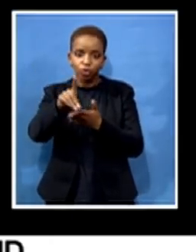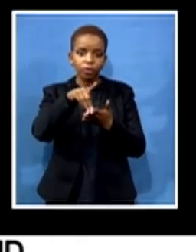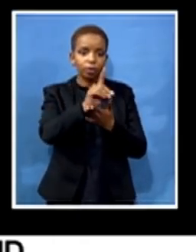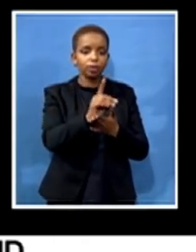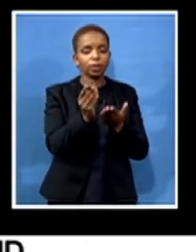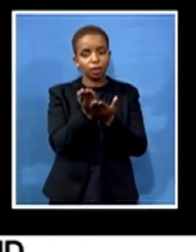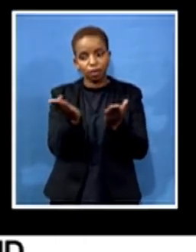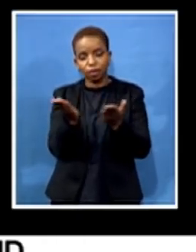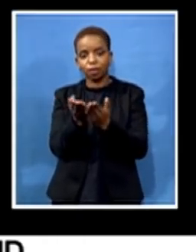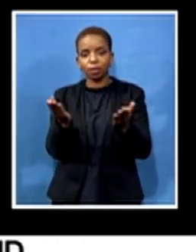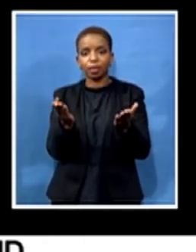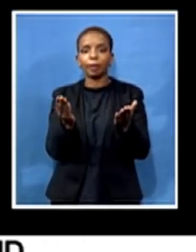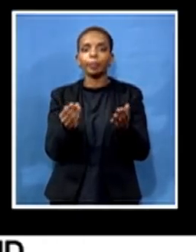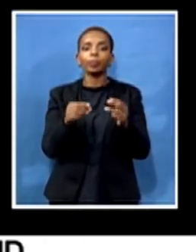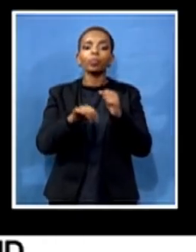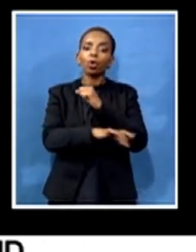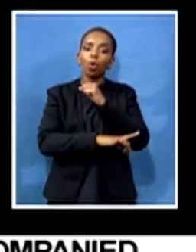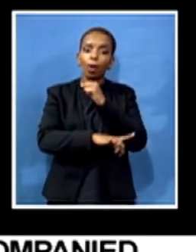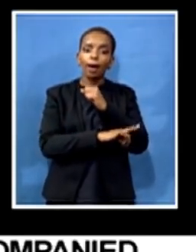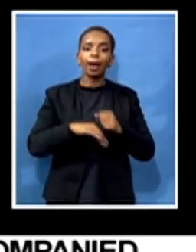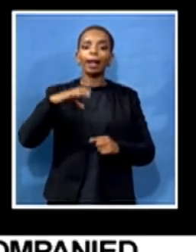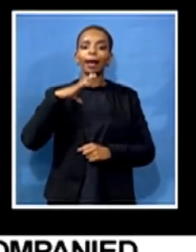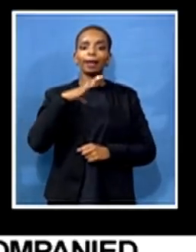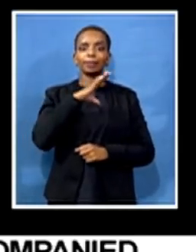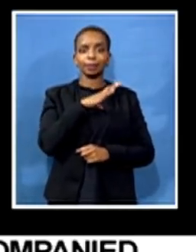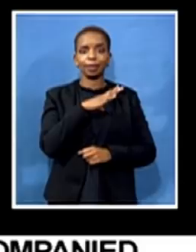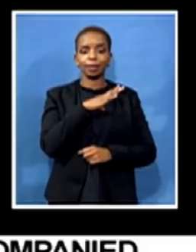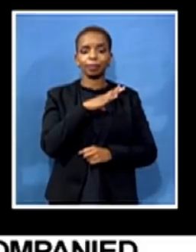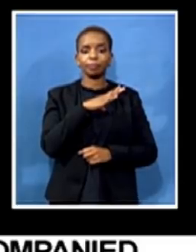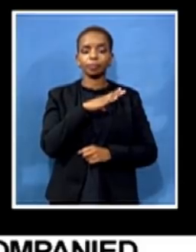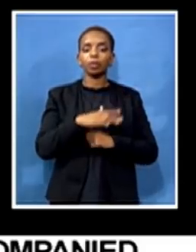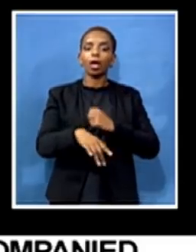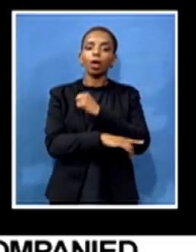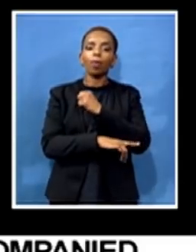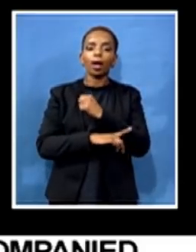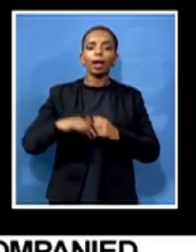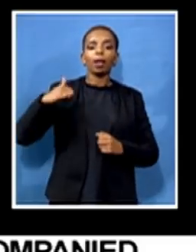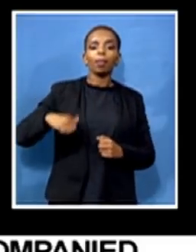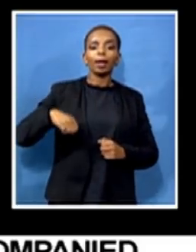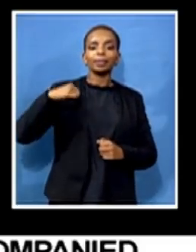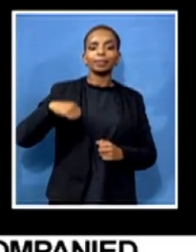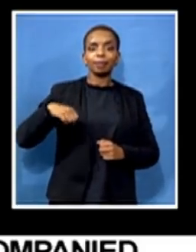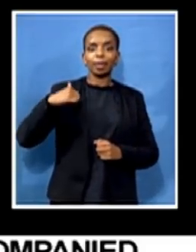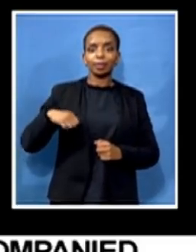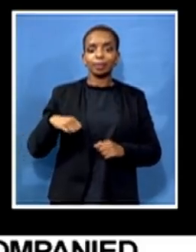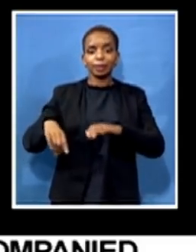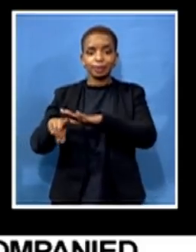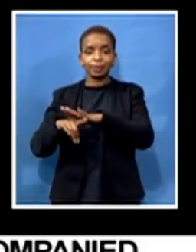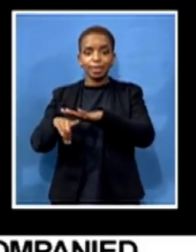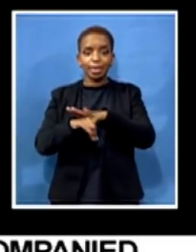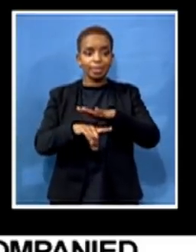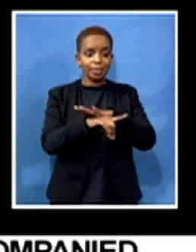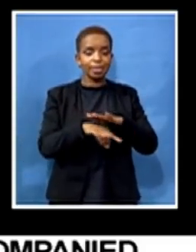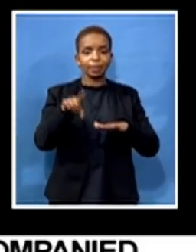council, the local municipalities and the districts have to ensure that,